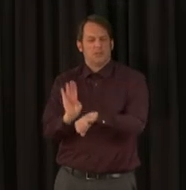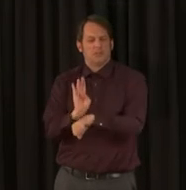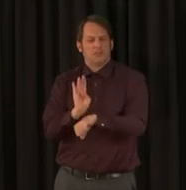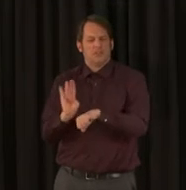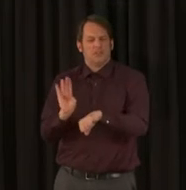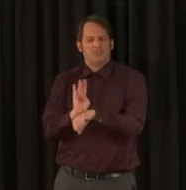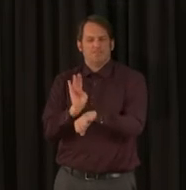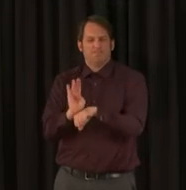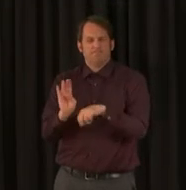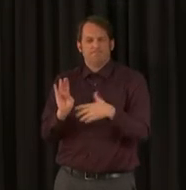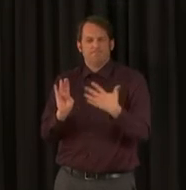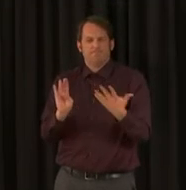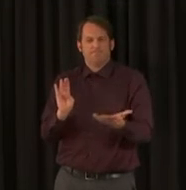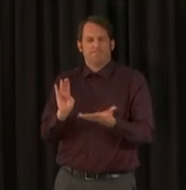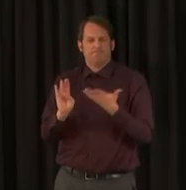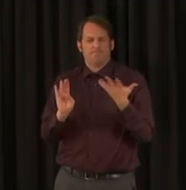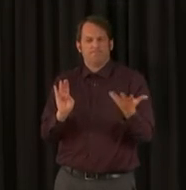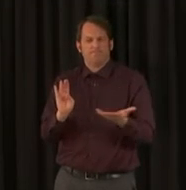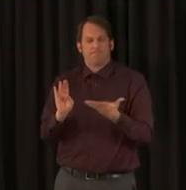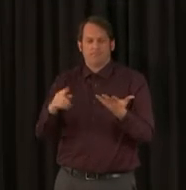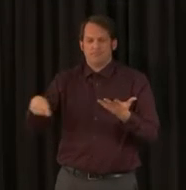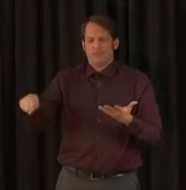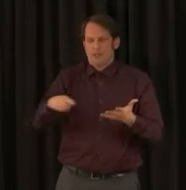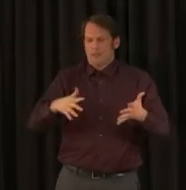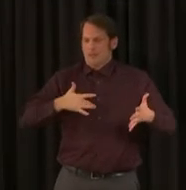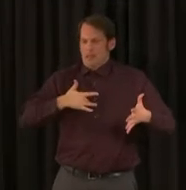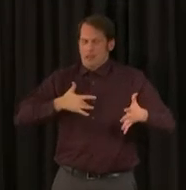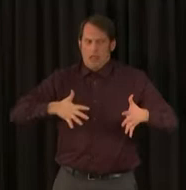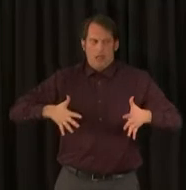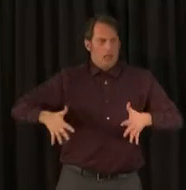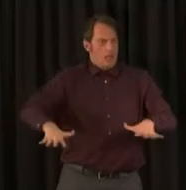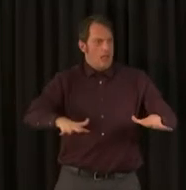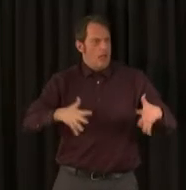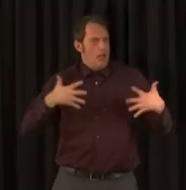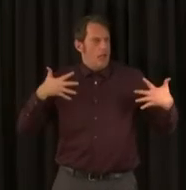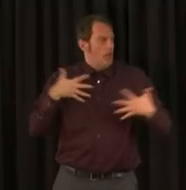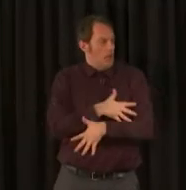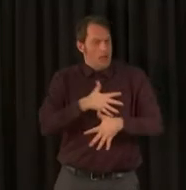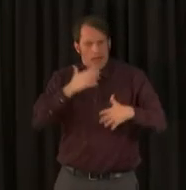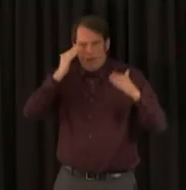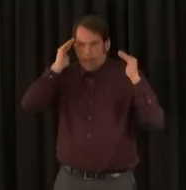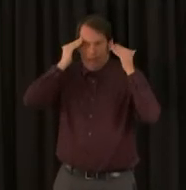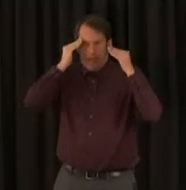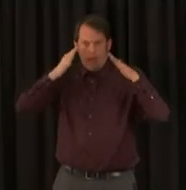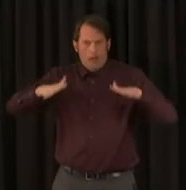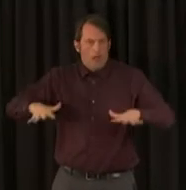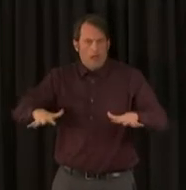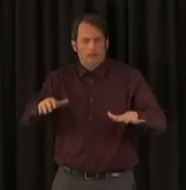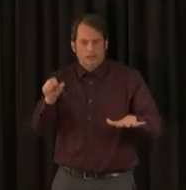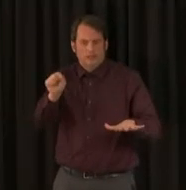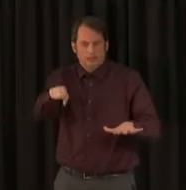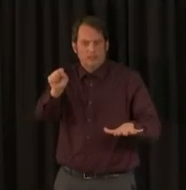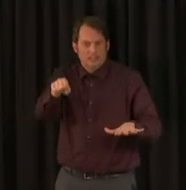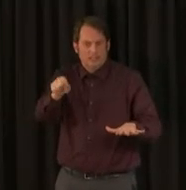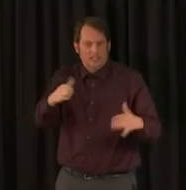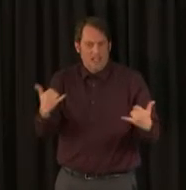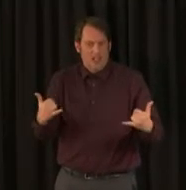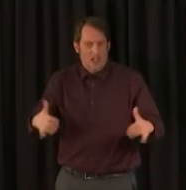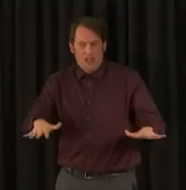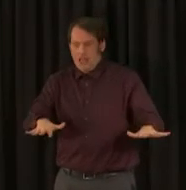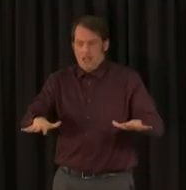our businesses are somewhat panicked. Somewhere on the spectrum between, panicked and apoplectic, I would